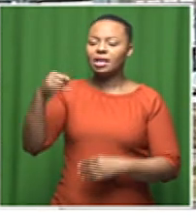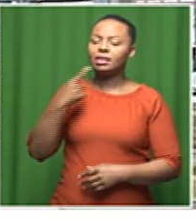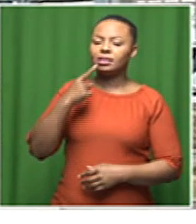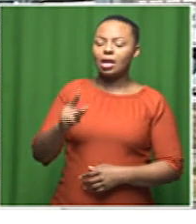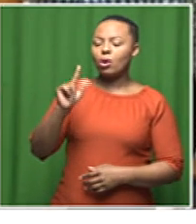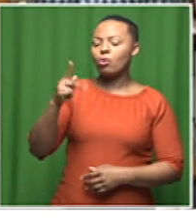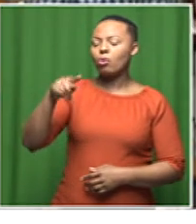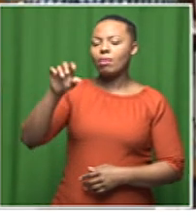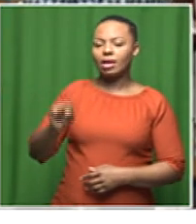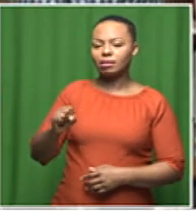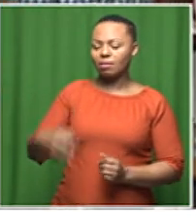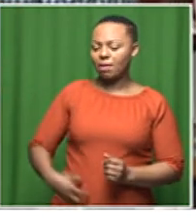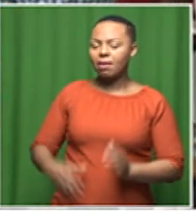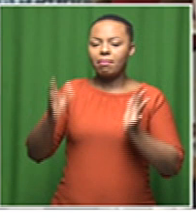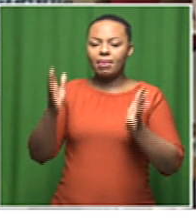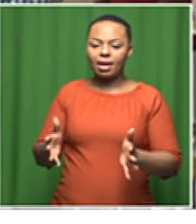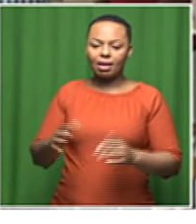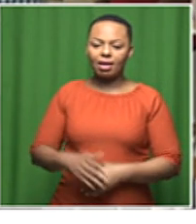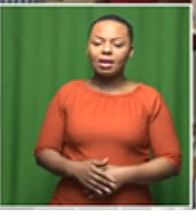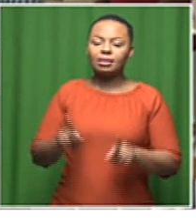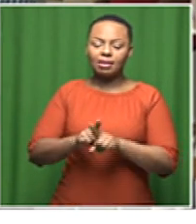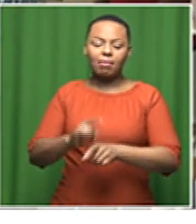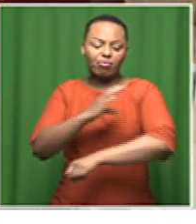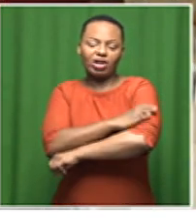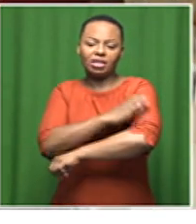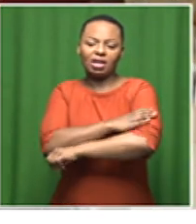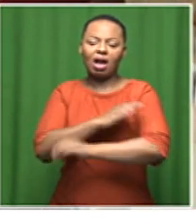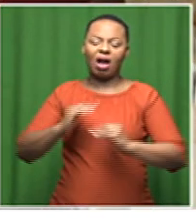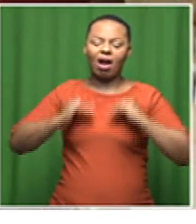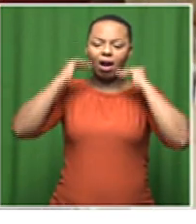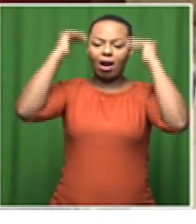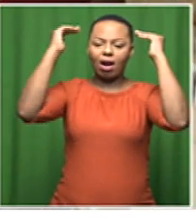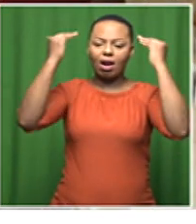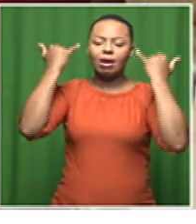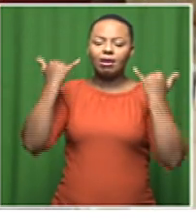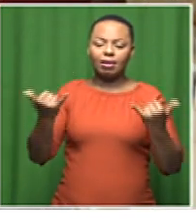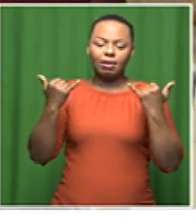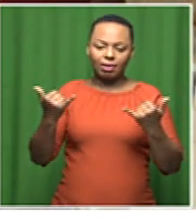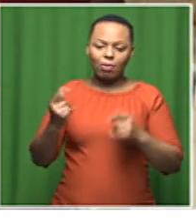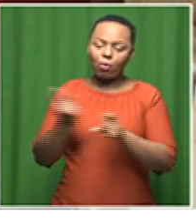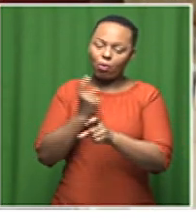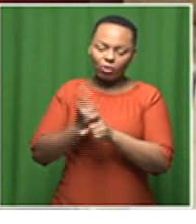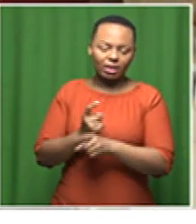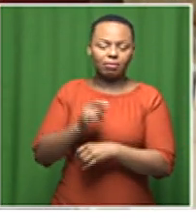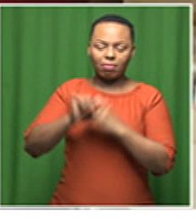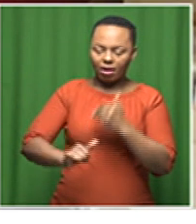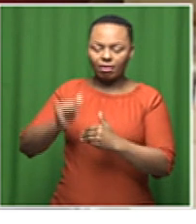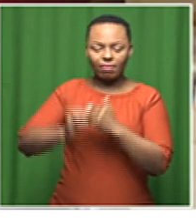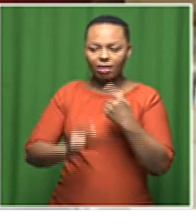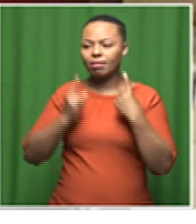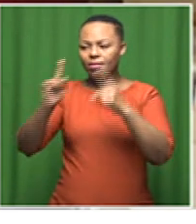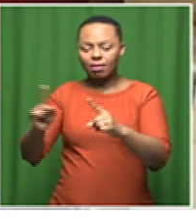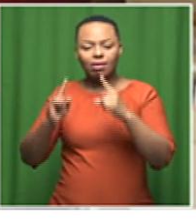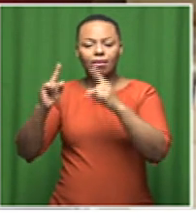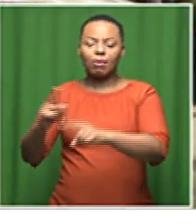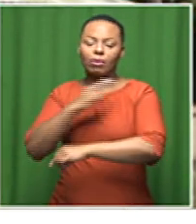nephritis. His high blood pressure is going up. He's every second month actually in hospital. So what the